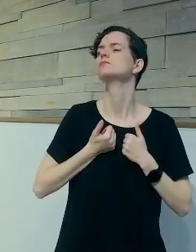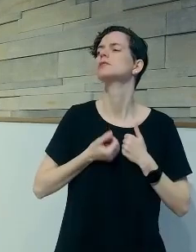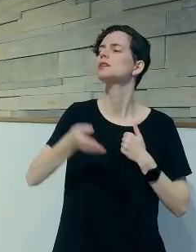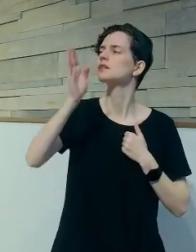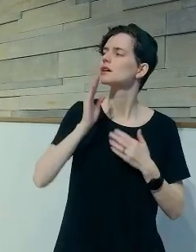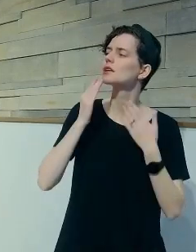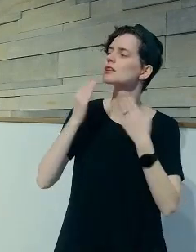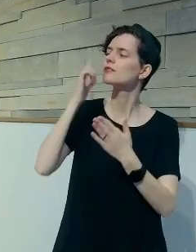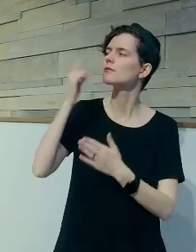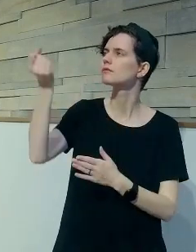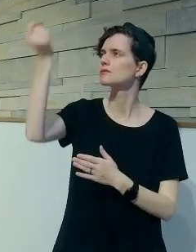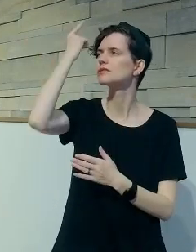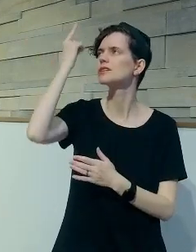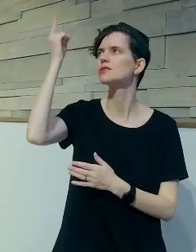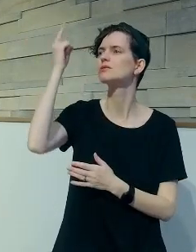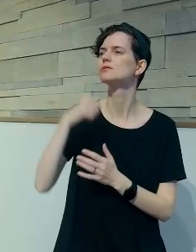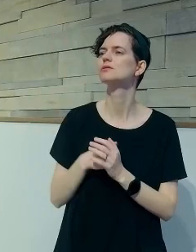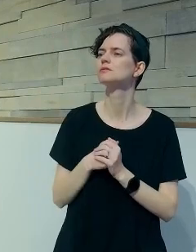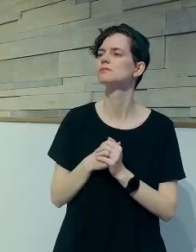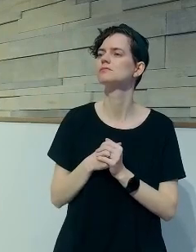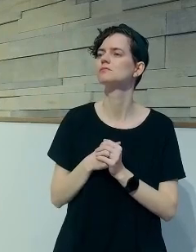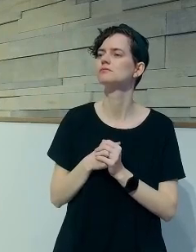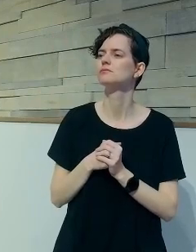God, thank you for understanding.